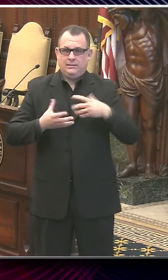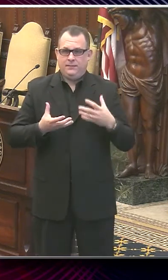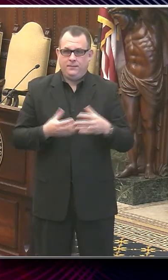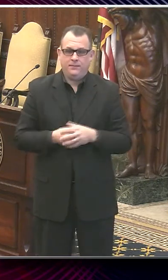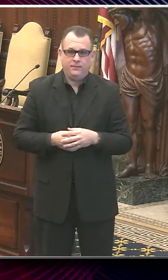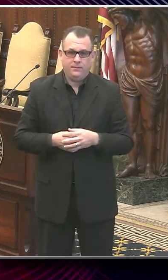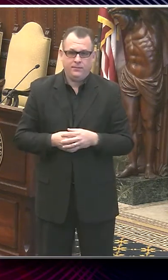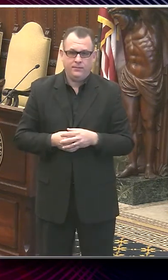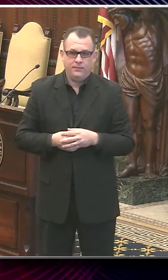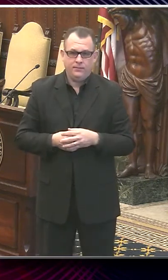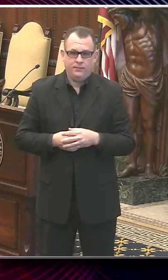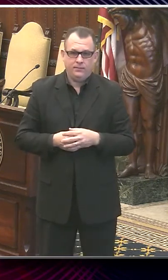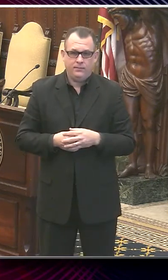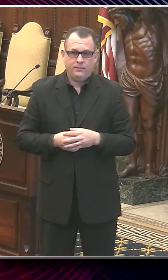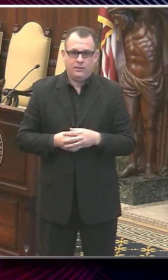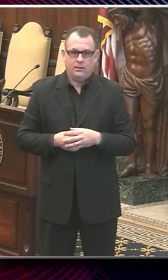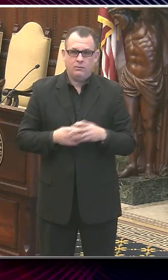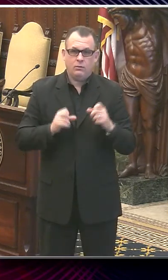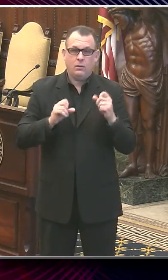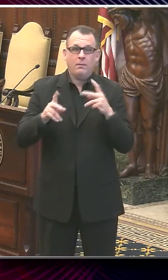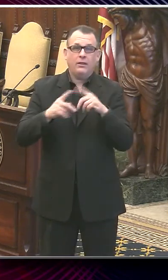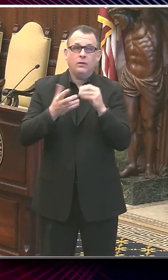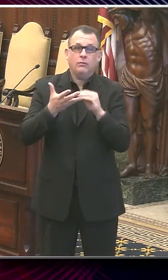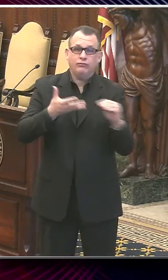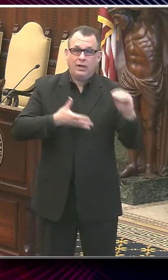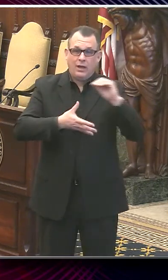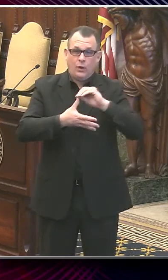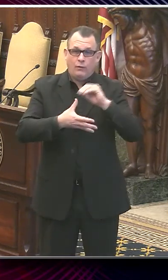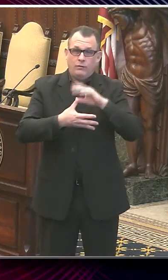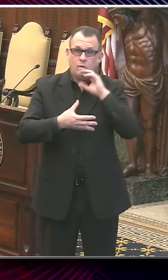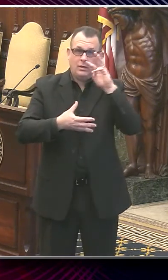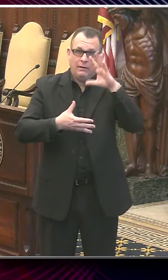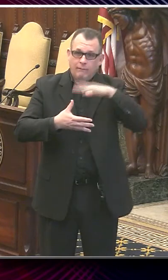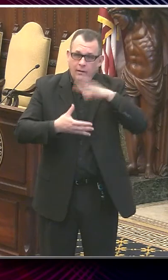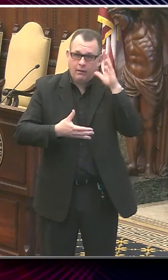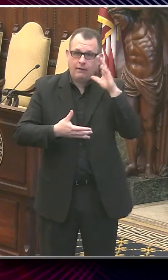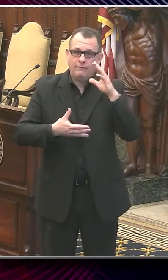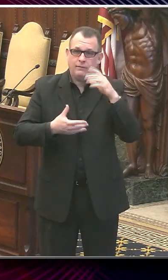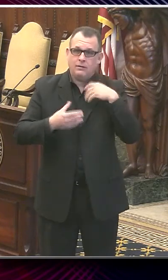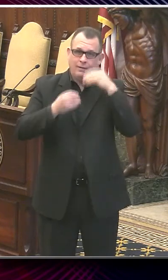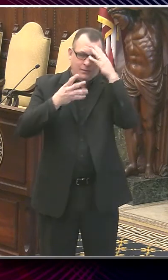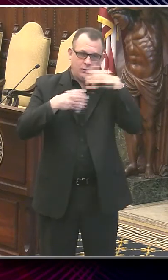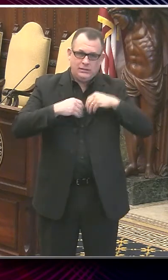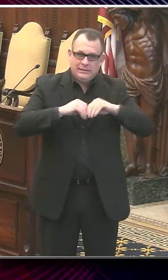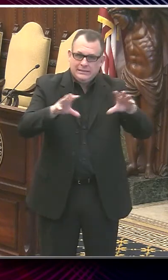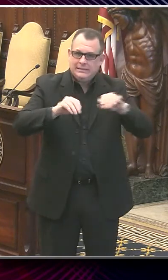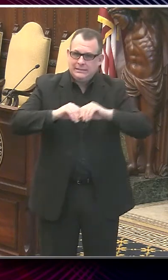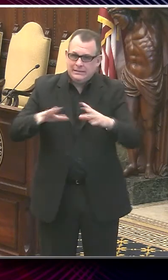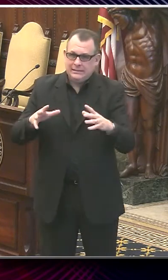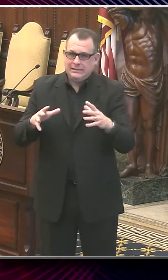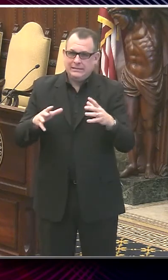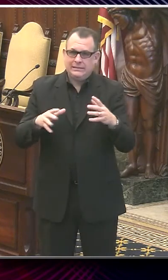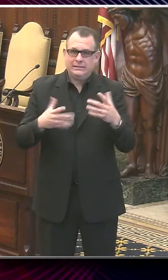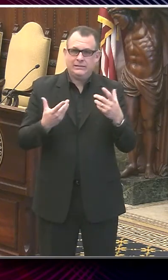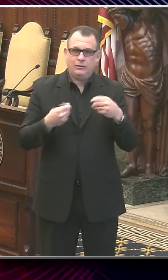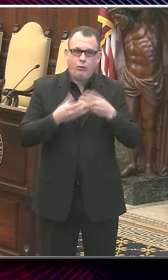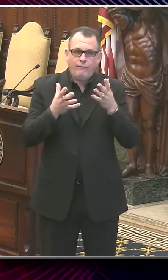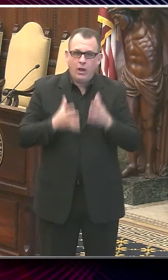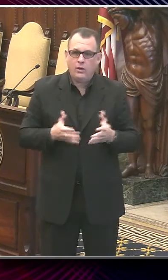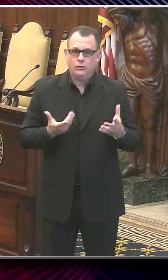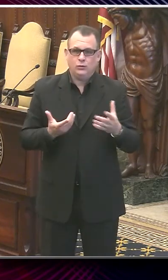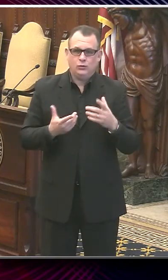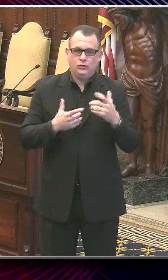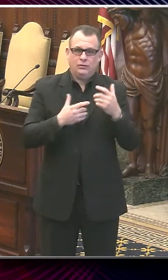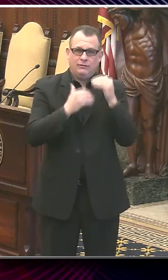the people ages 65 and older. How is that information being disseminated to the providers? Are you telling them restrict these doses and just go